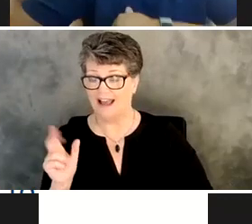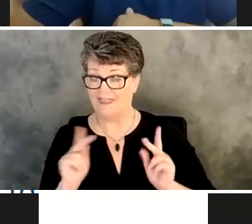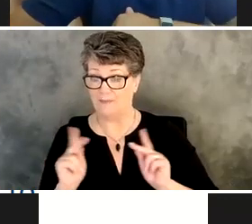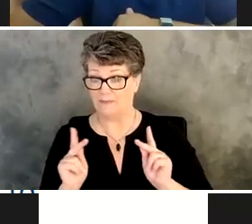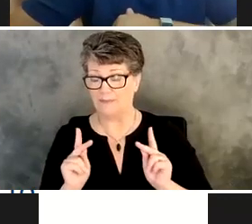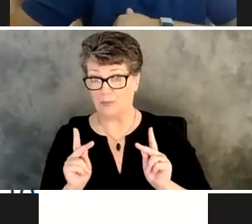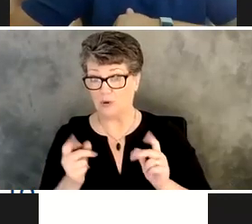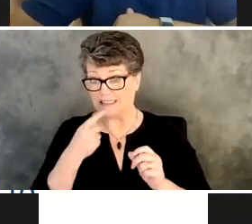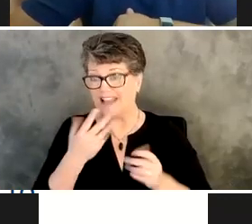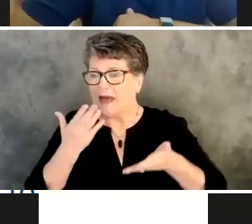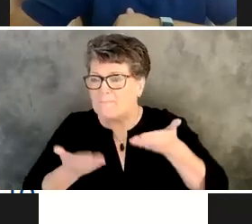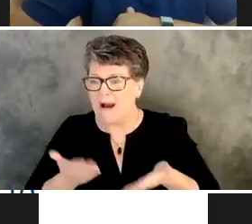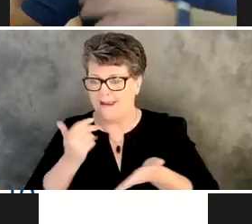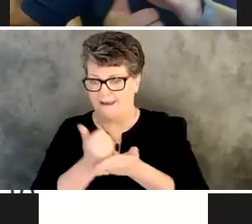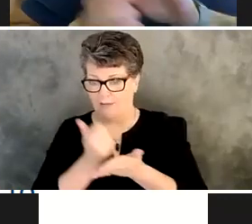help.